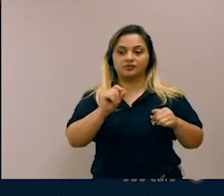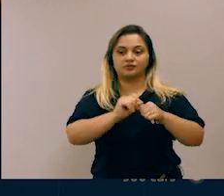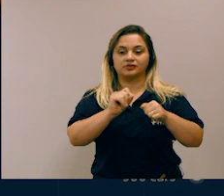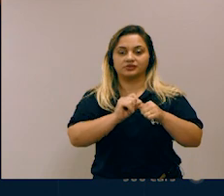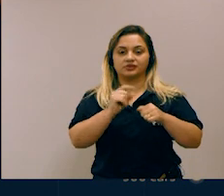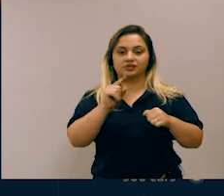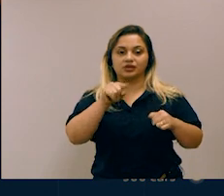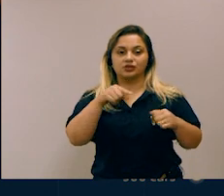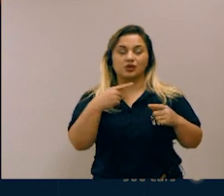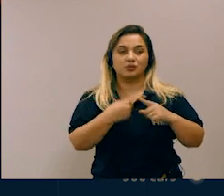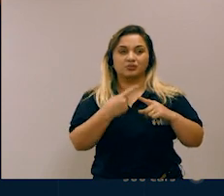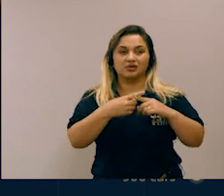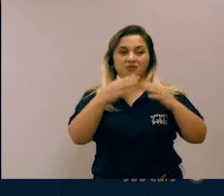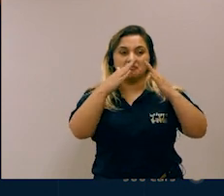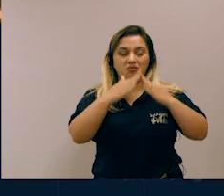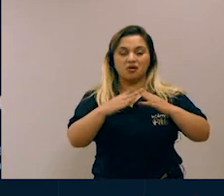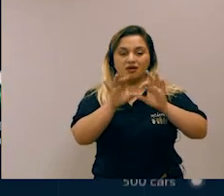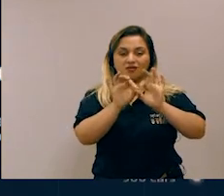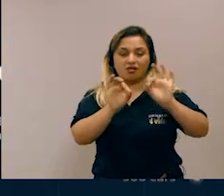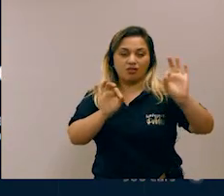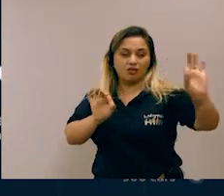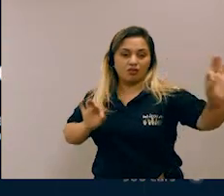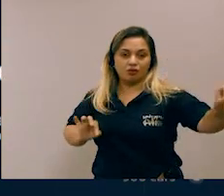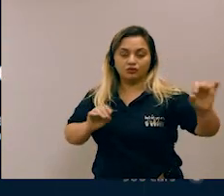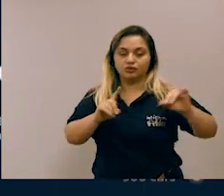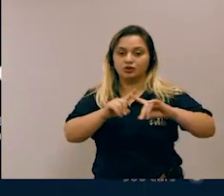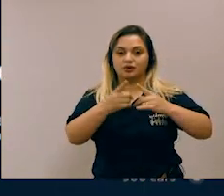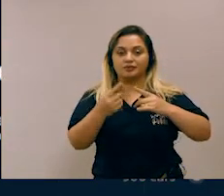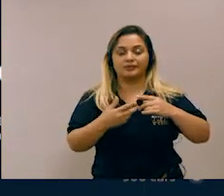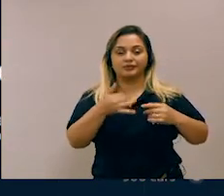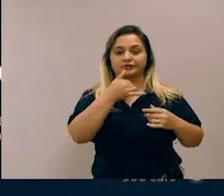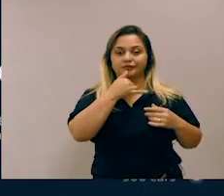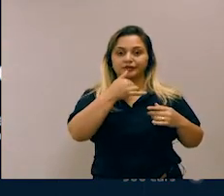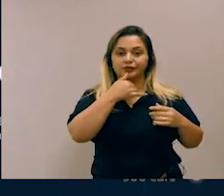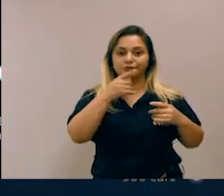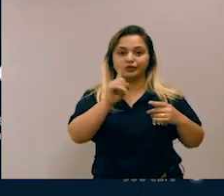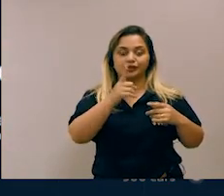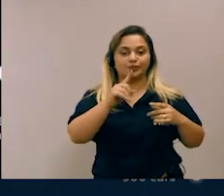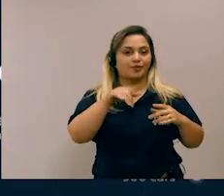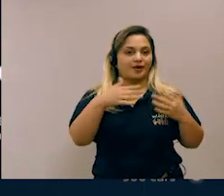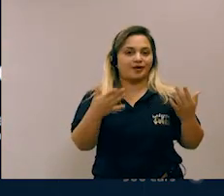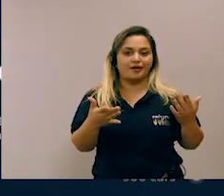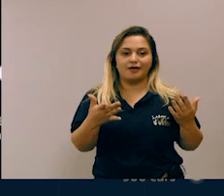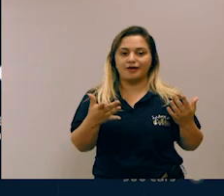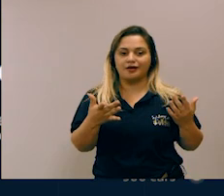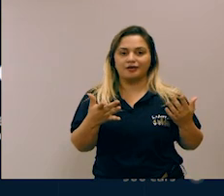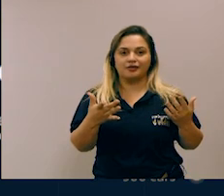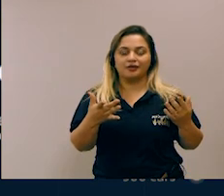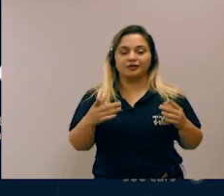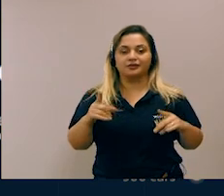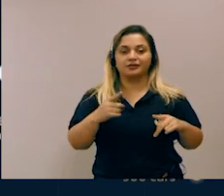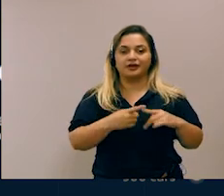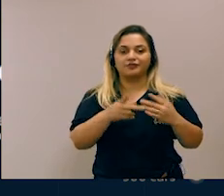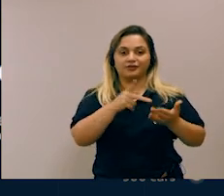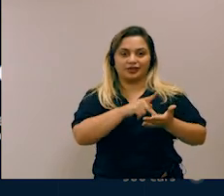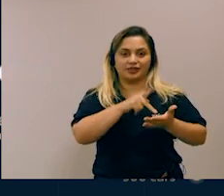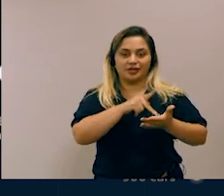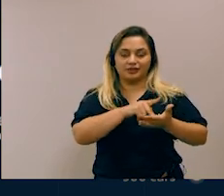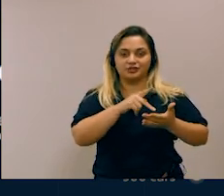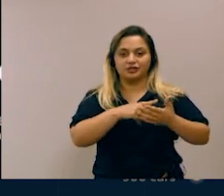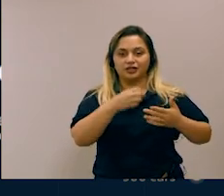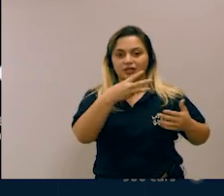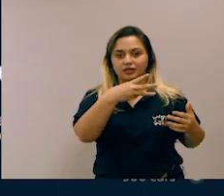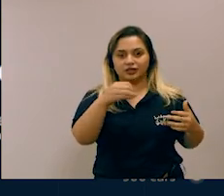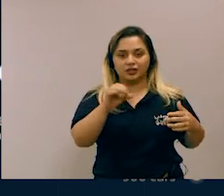work. But unfortunately, this is not the case. You can see here that 30% of the people live up